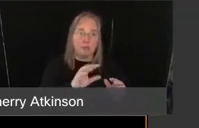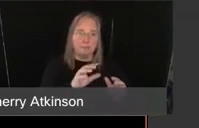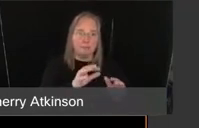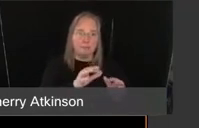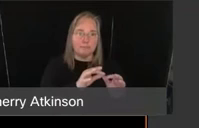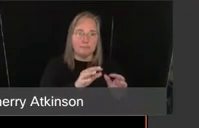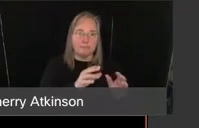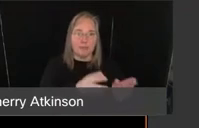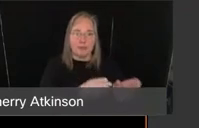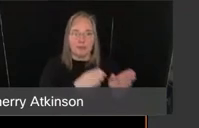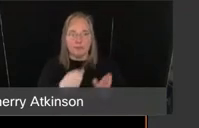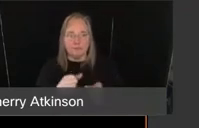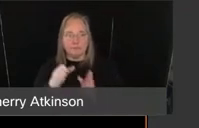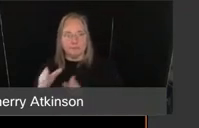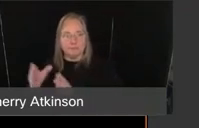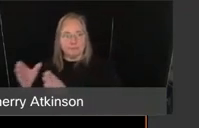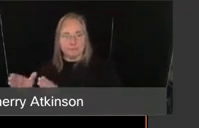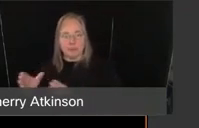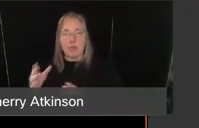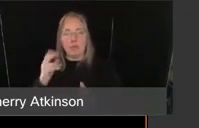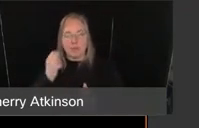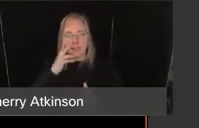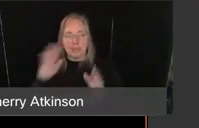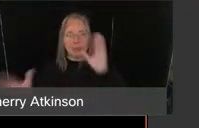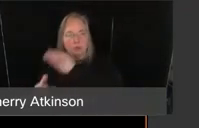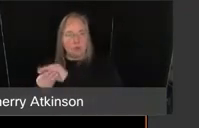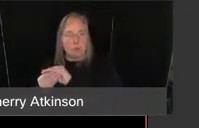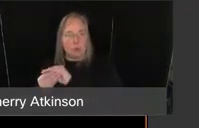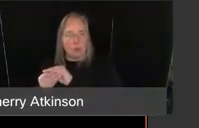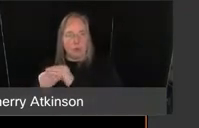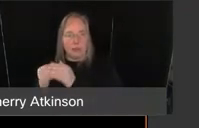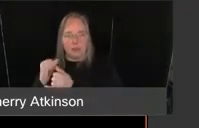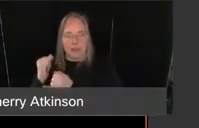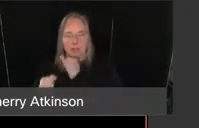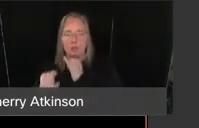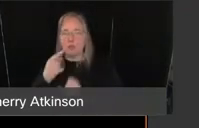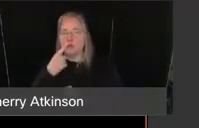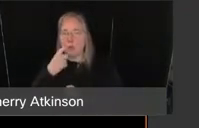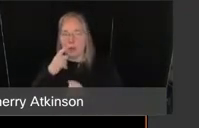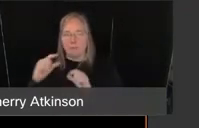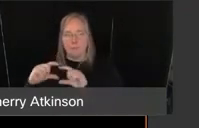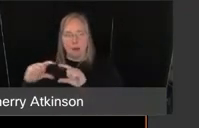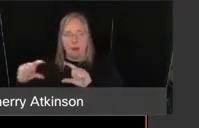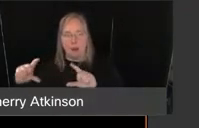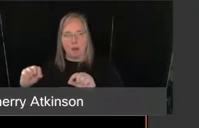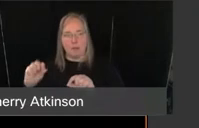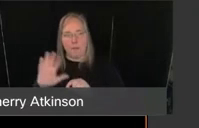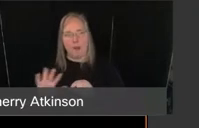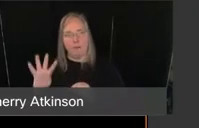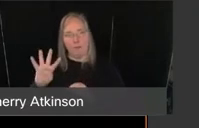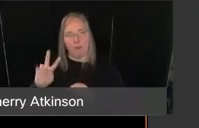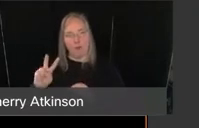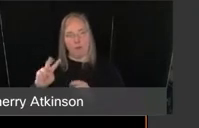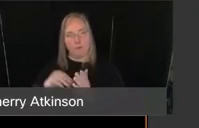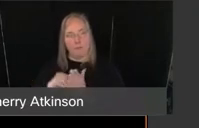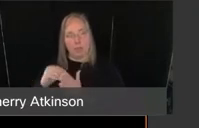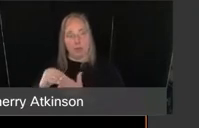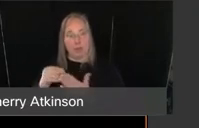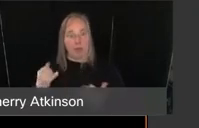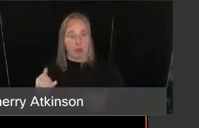can see the grand total up here in this red box is about 42 million right